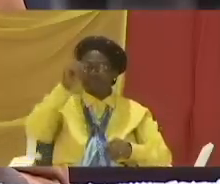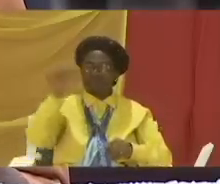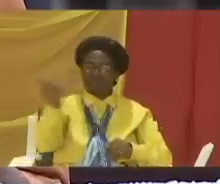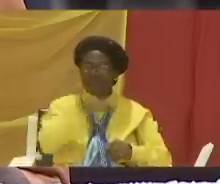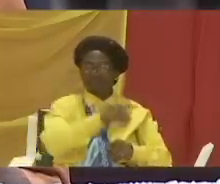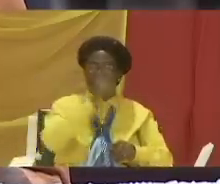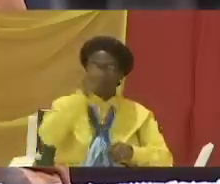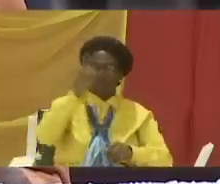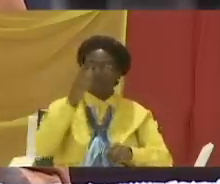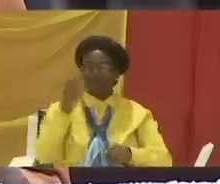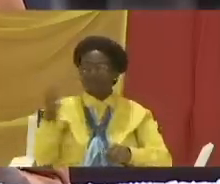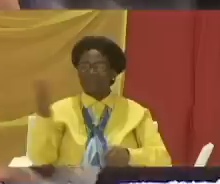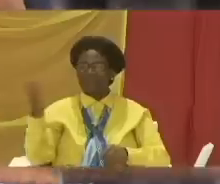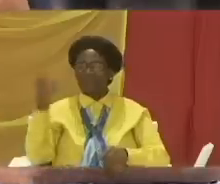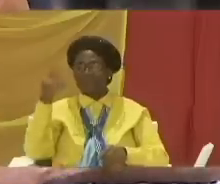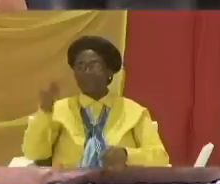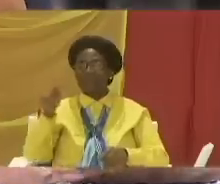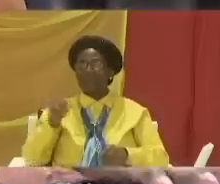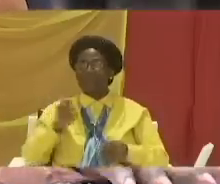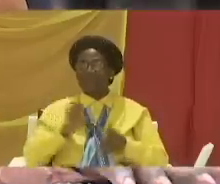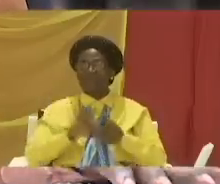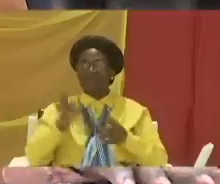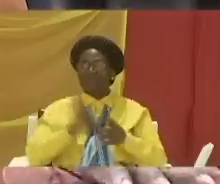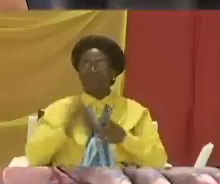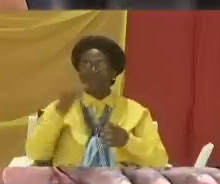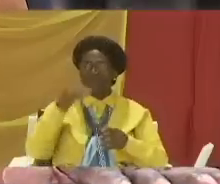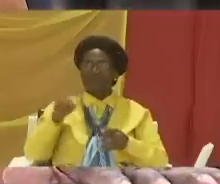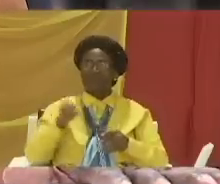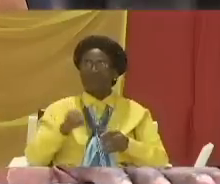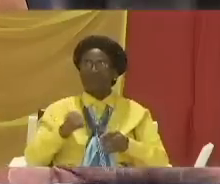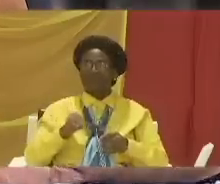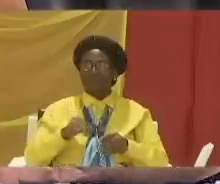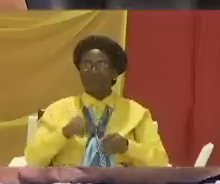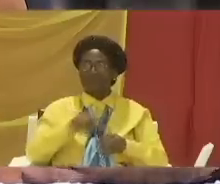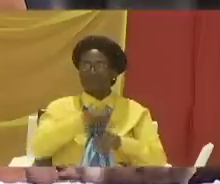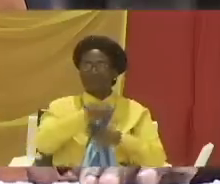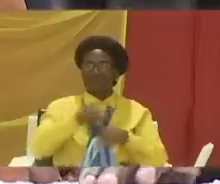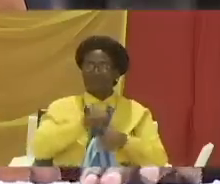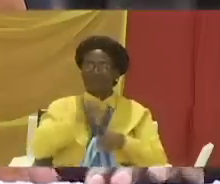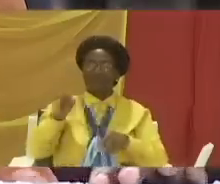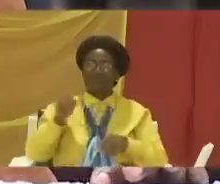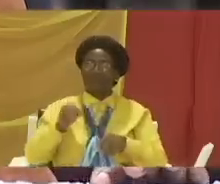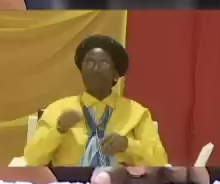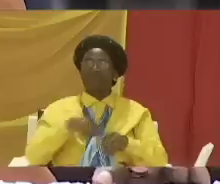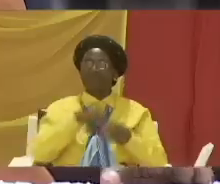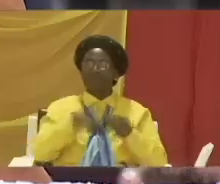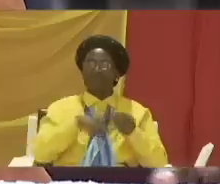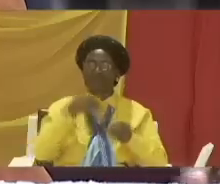around the altar tonight